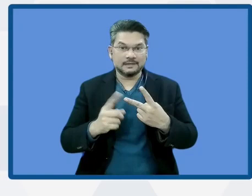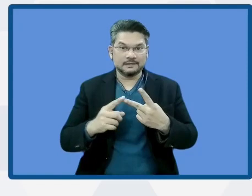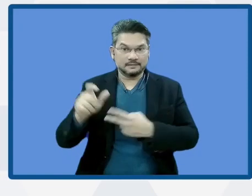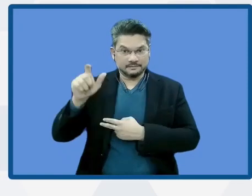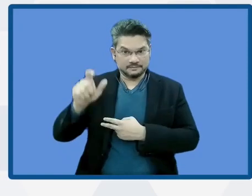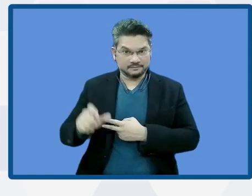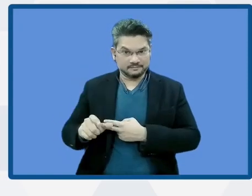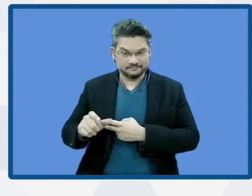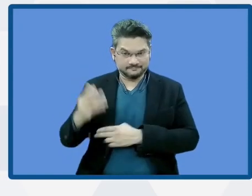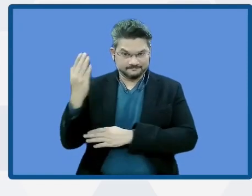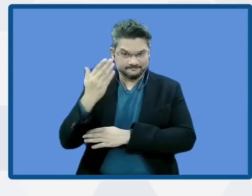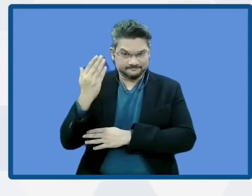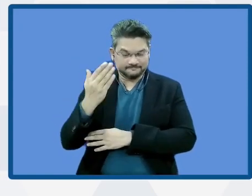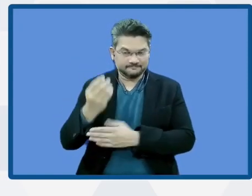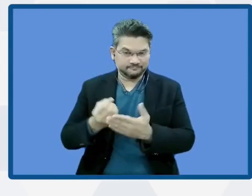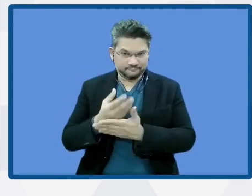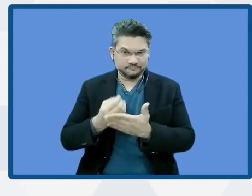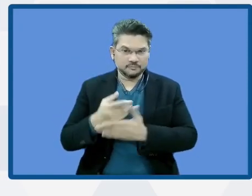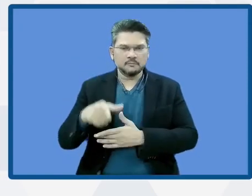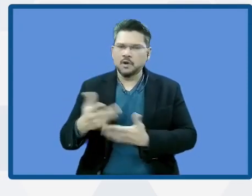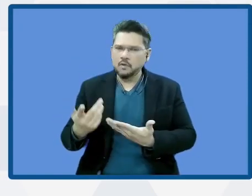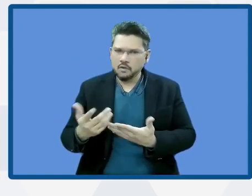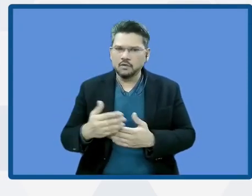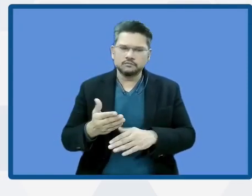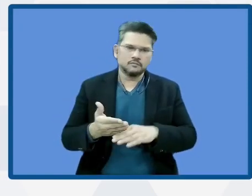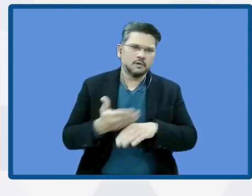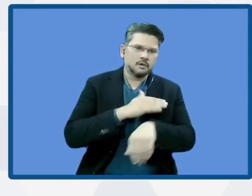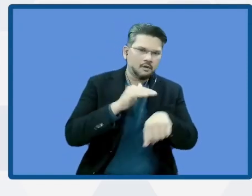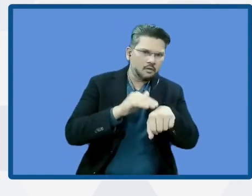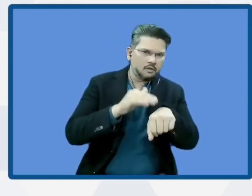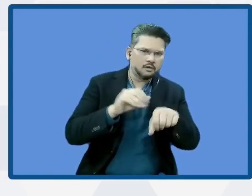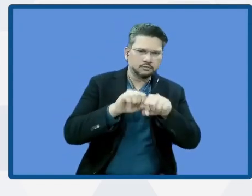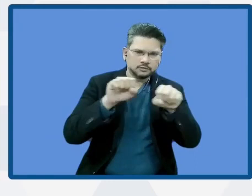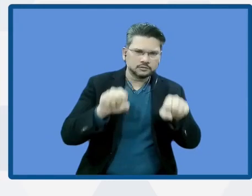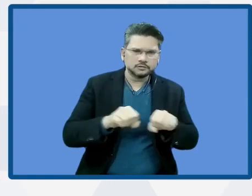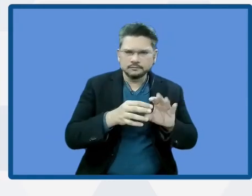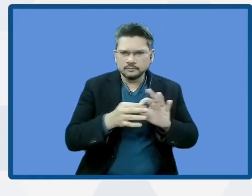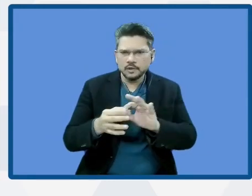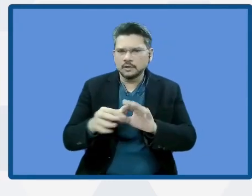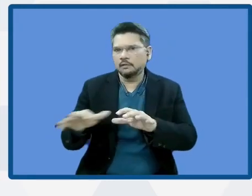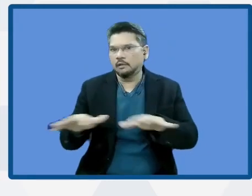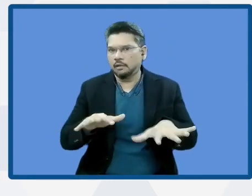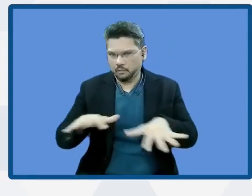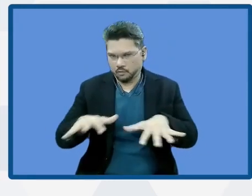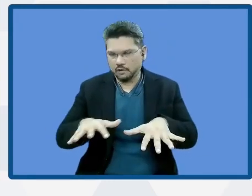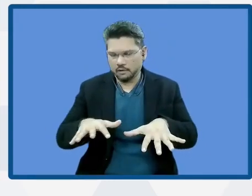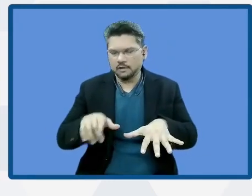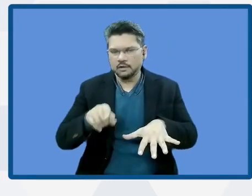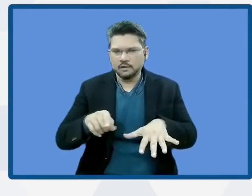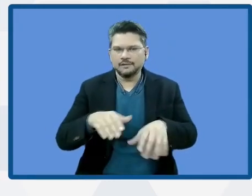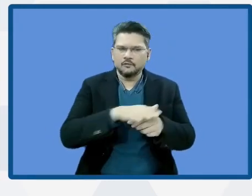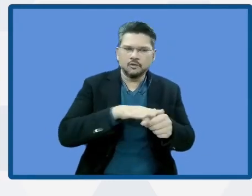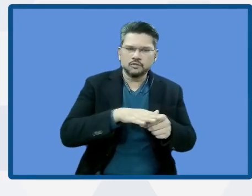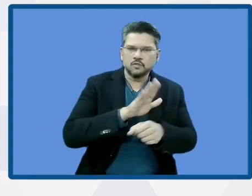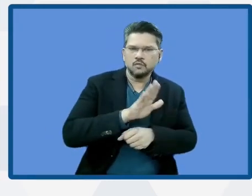warning system for earthquakes. This is a regional program. Luis will be sharing